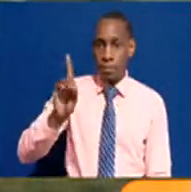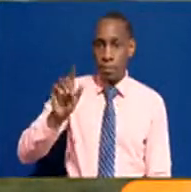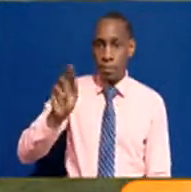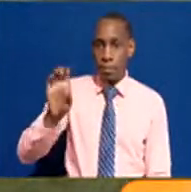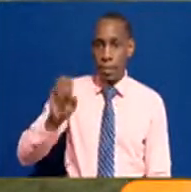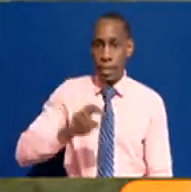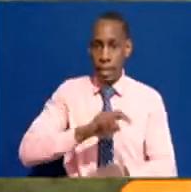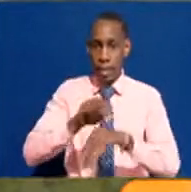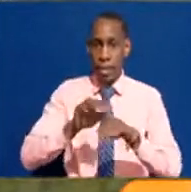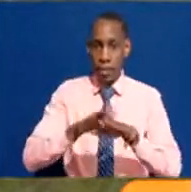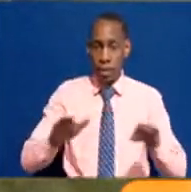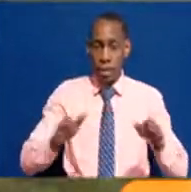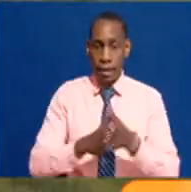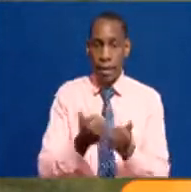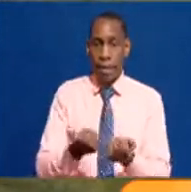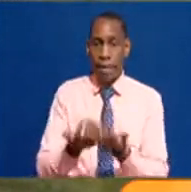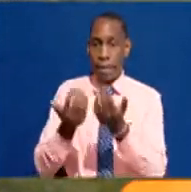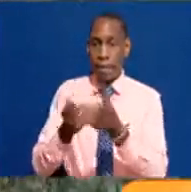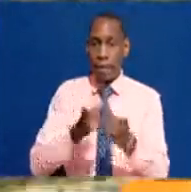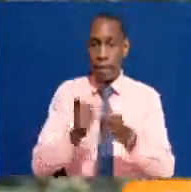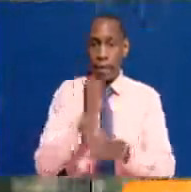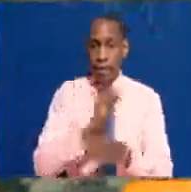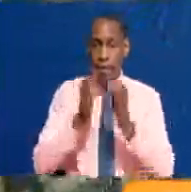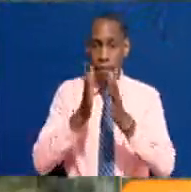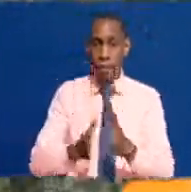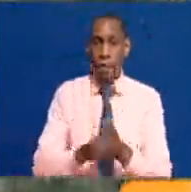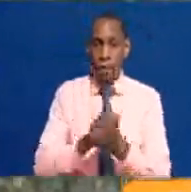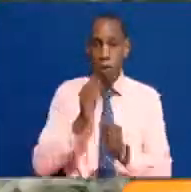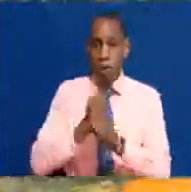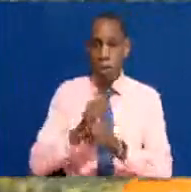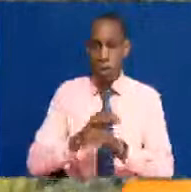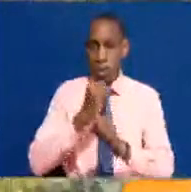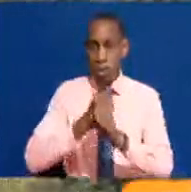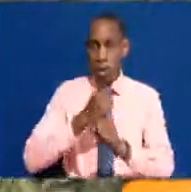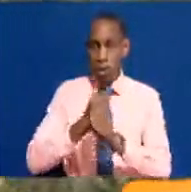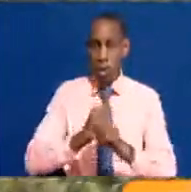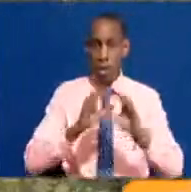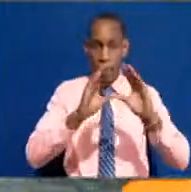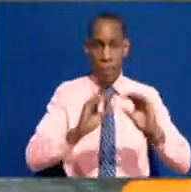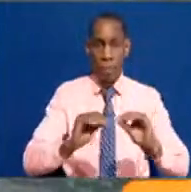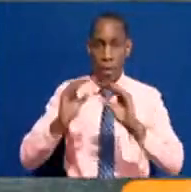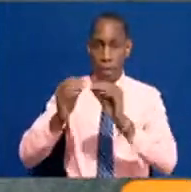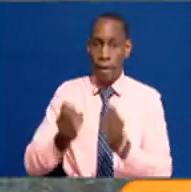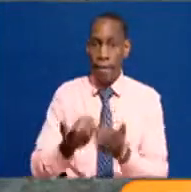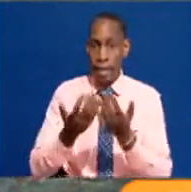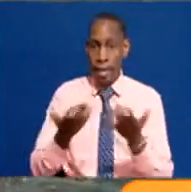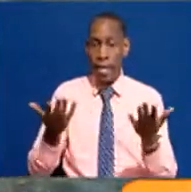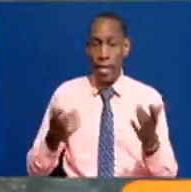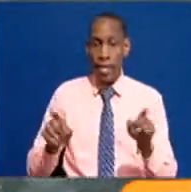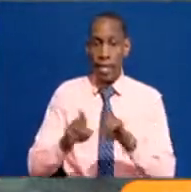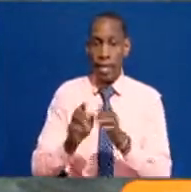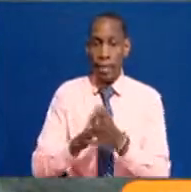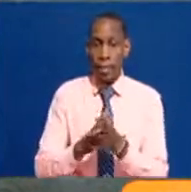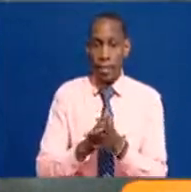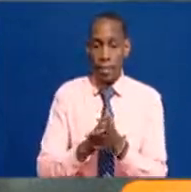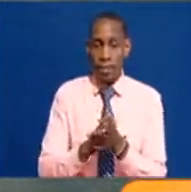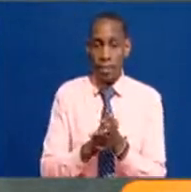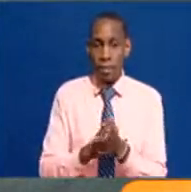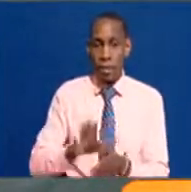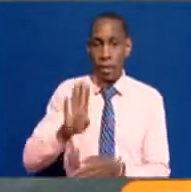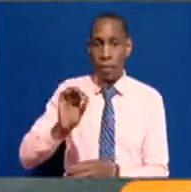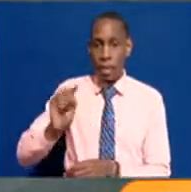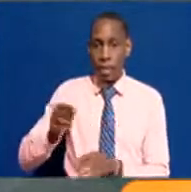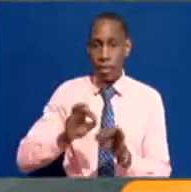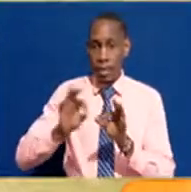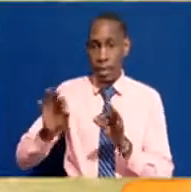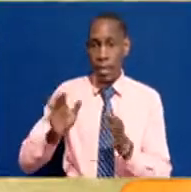of the fire has been contained, with officers carrying out a mopping exercise to put out any remaining fires that have left over 40,000 acres